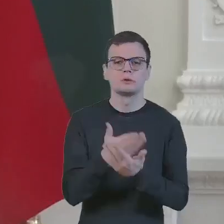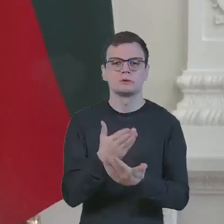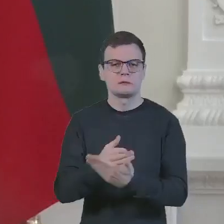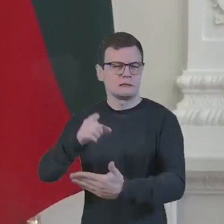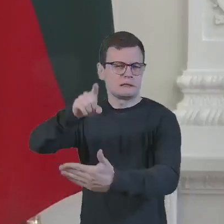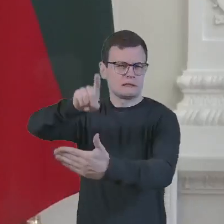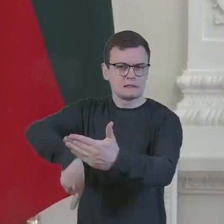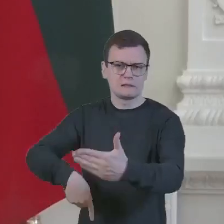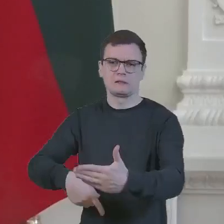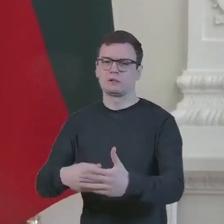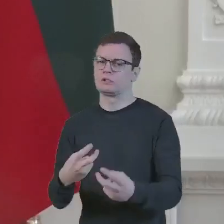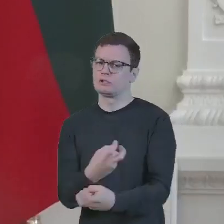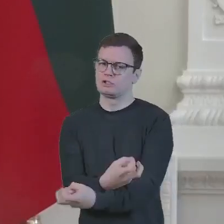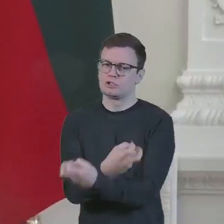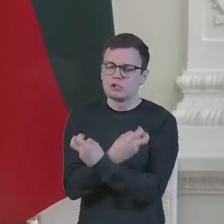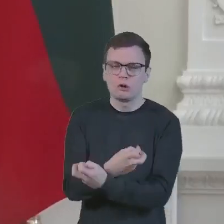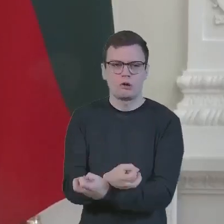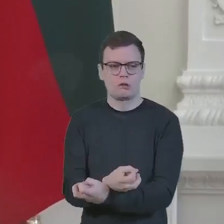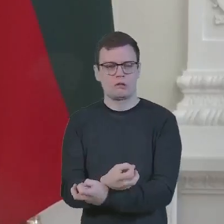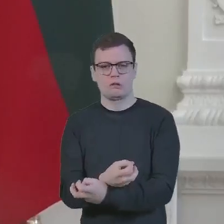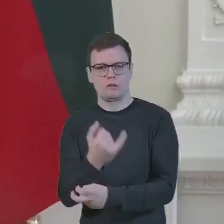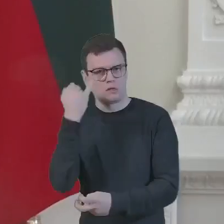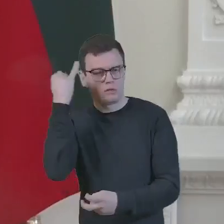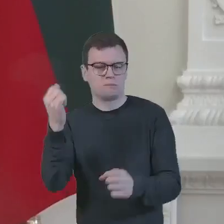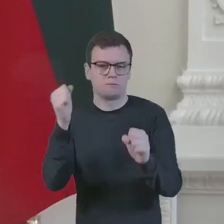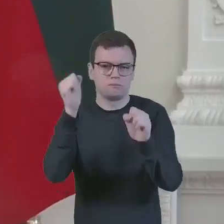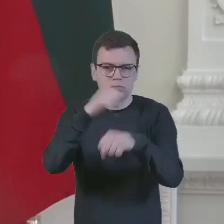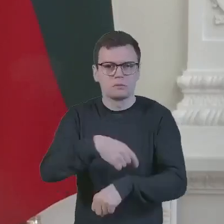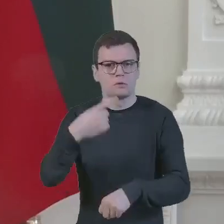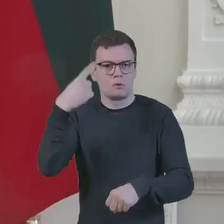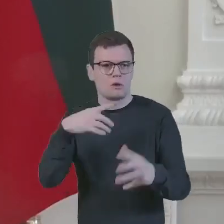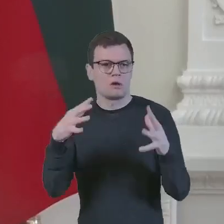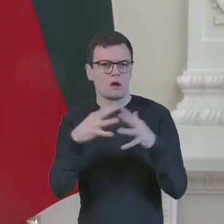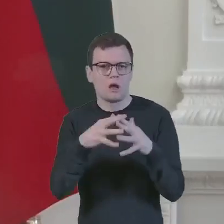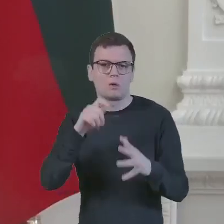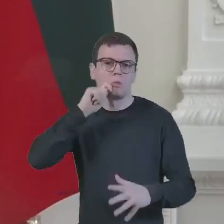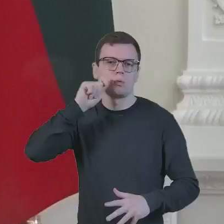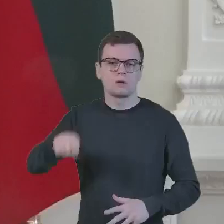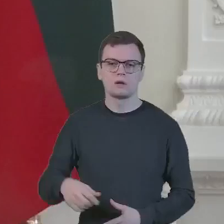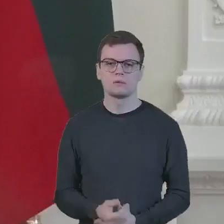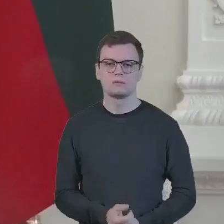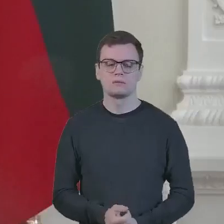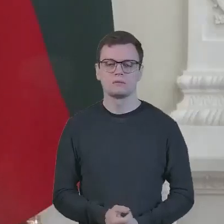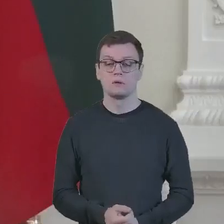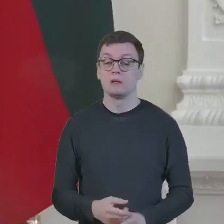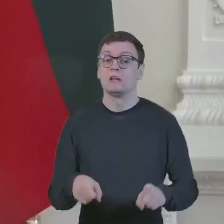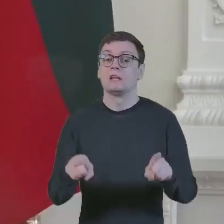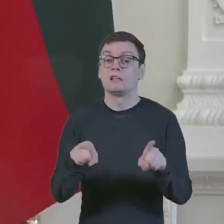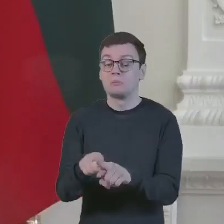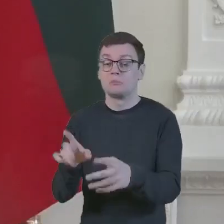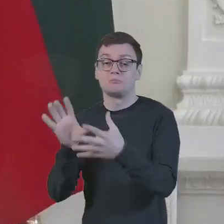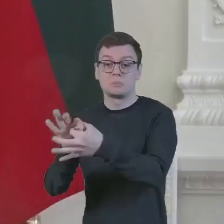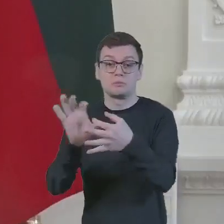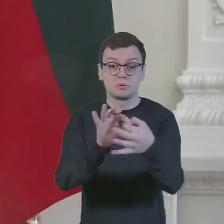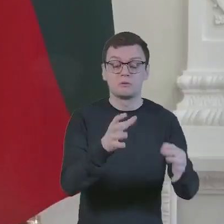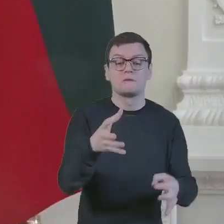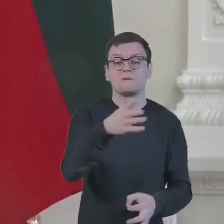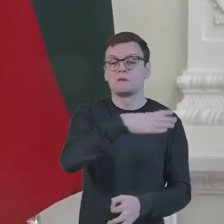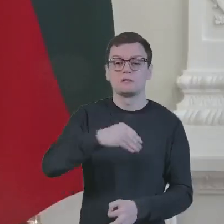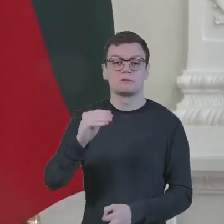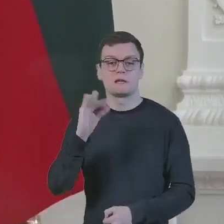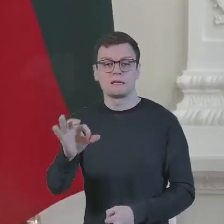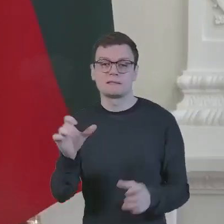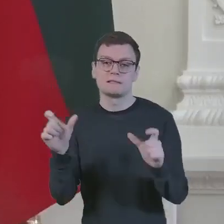to condemn Russia's brutal, unprovoked war against Ukraine, for joining all